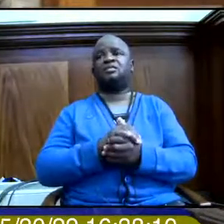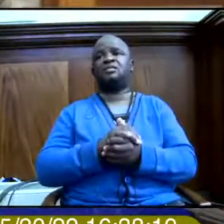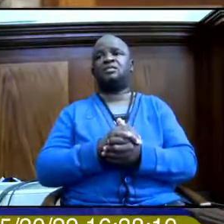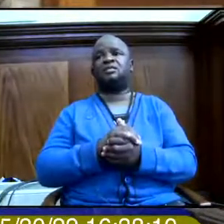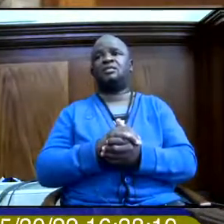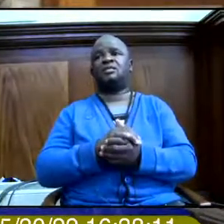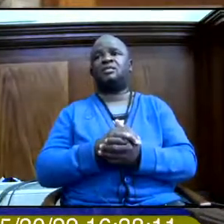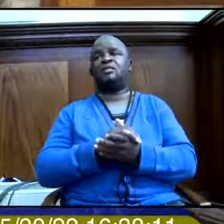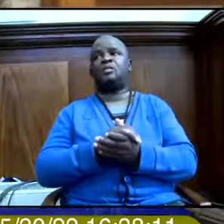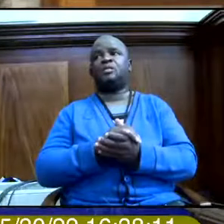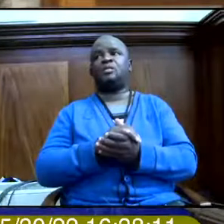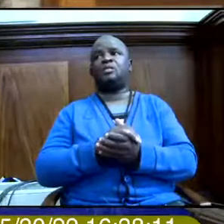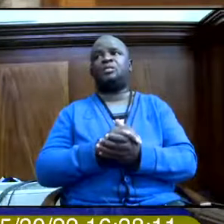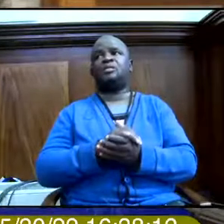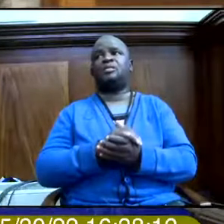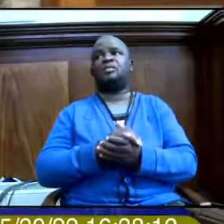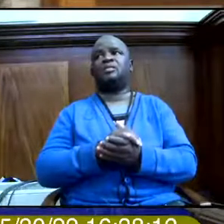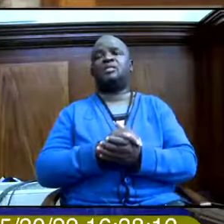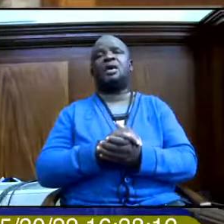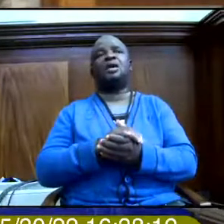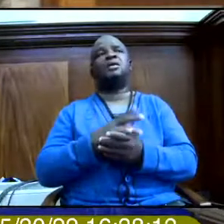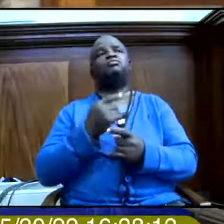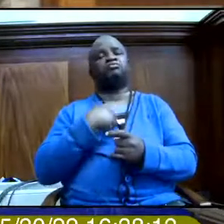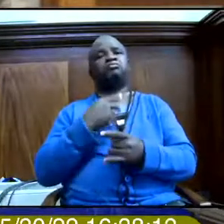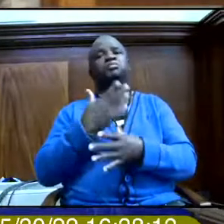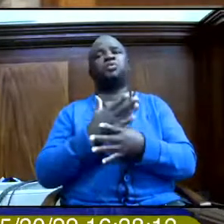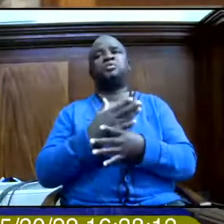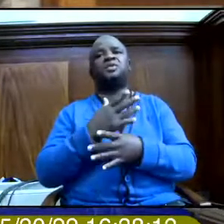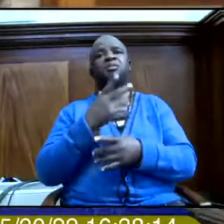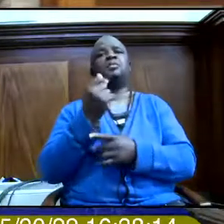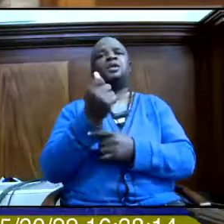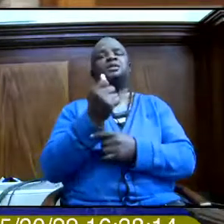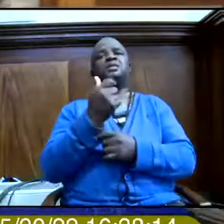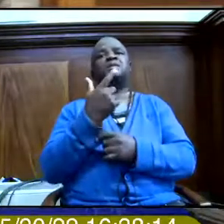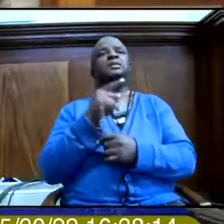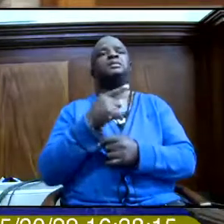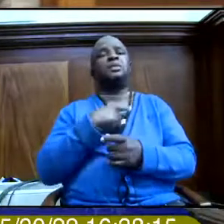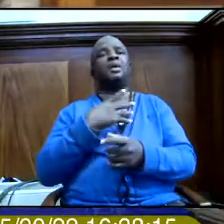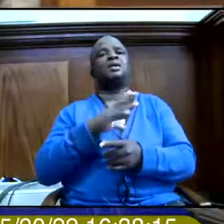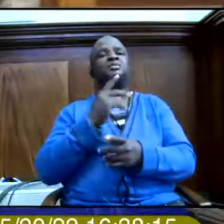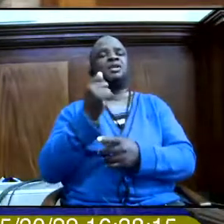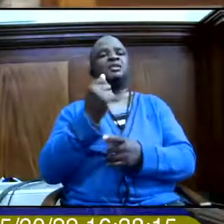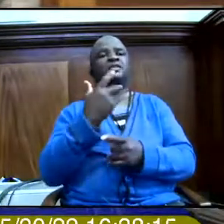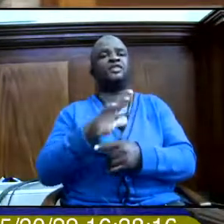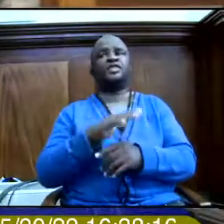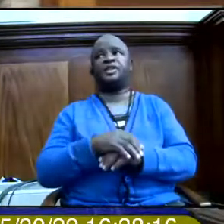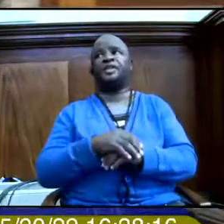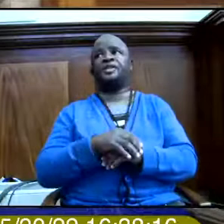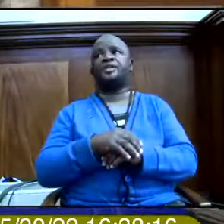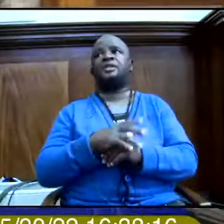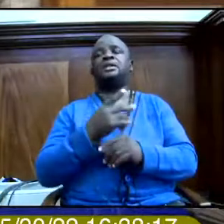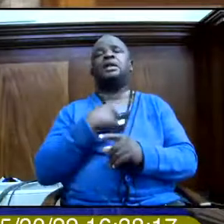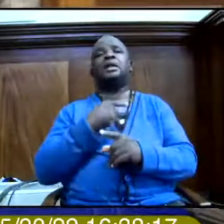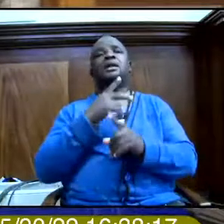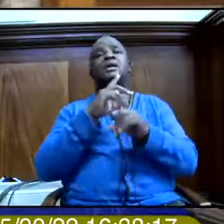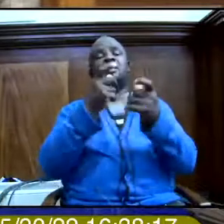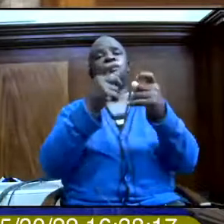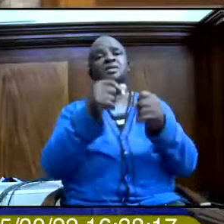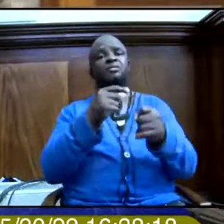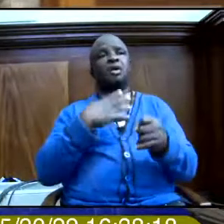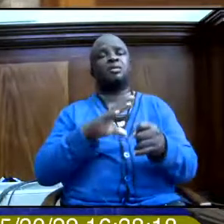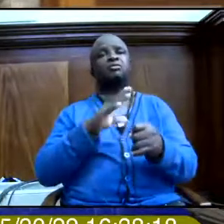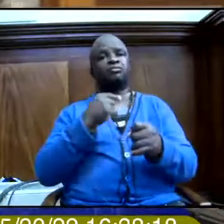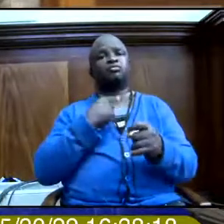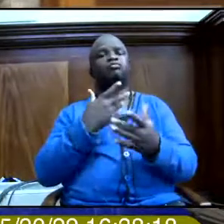let's do away with that we are working for money we demand money finish and clark the employer doesn't agree we go to the